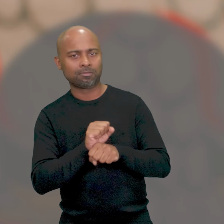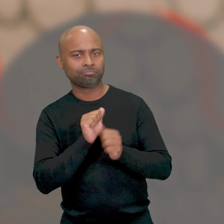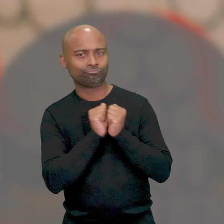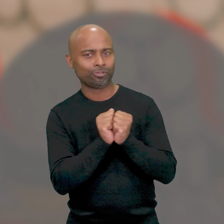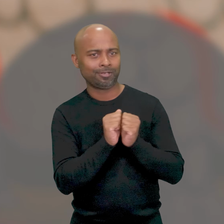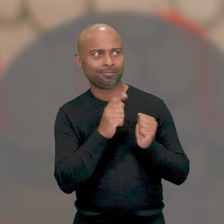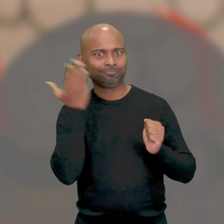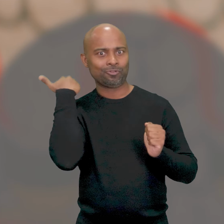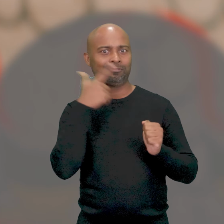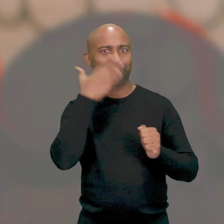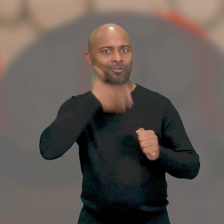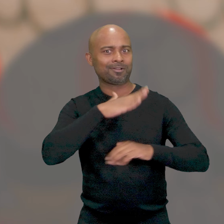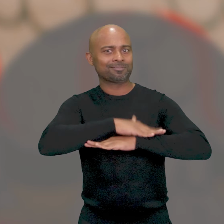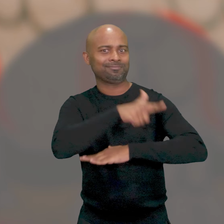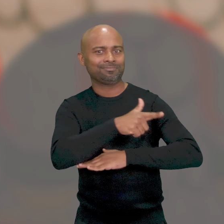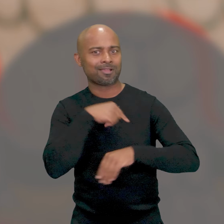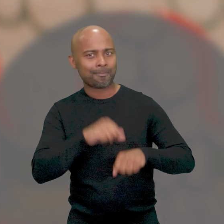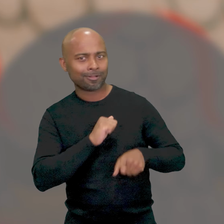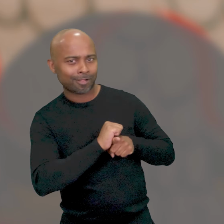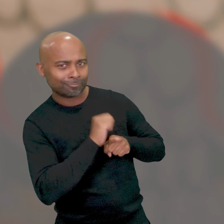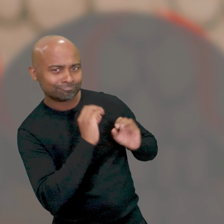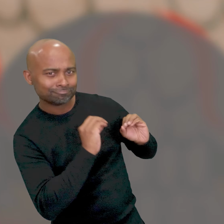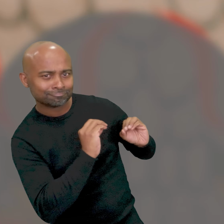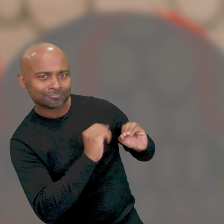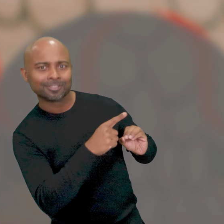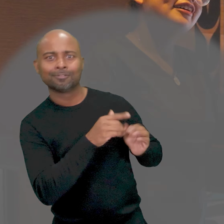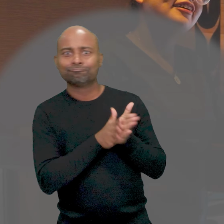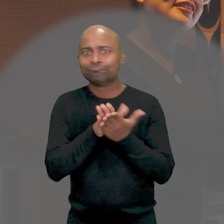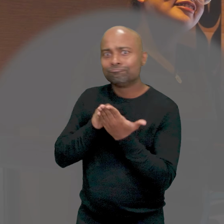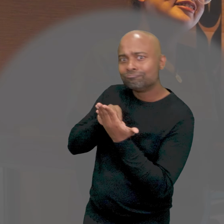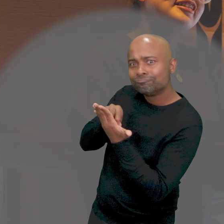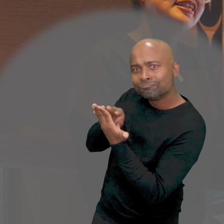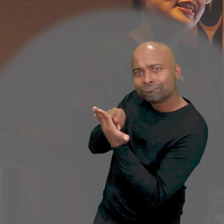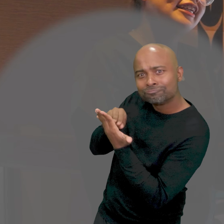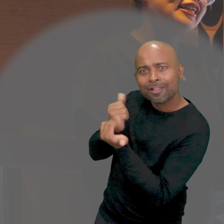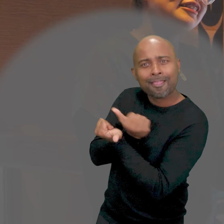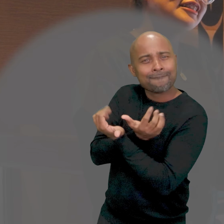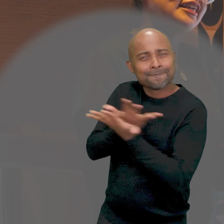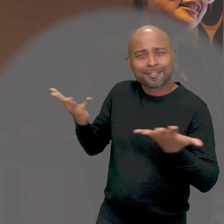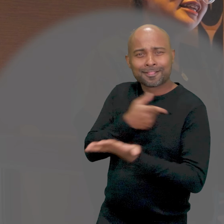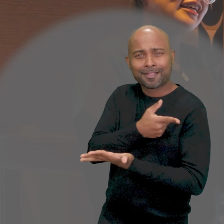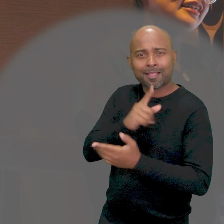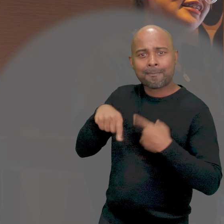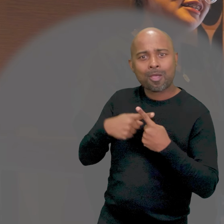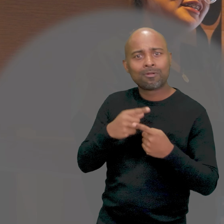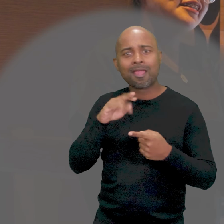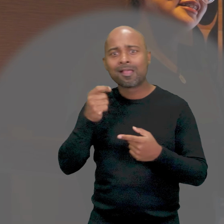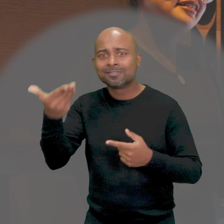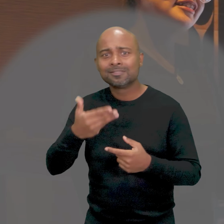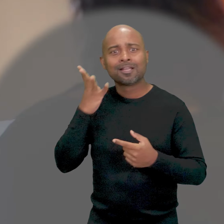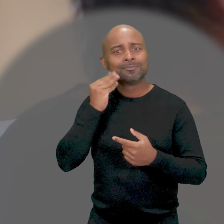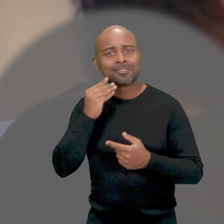we worked together at the front desk, and I was able to train her. She was keen to learn everything about